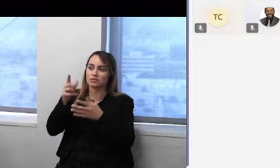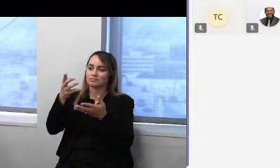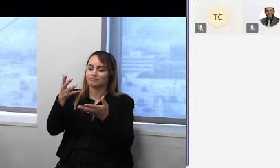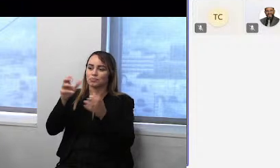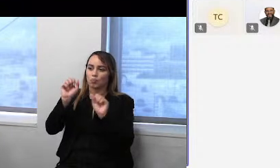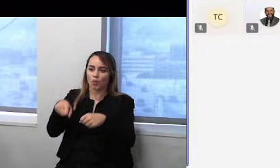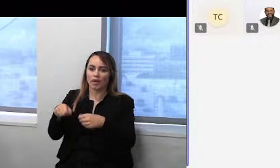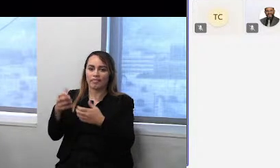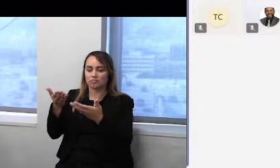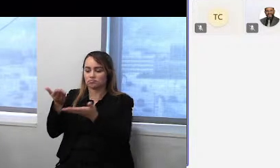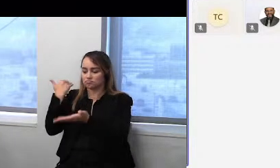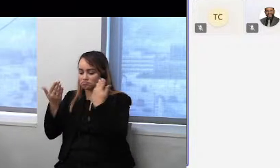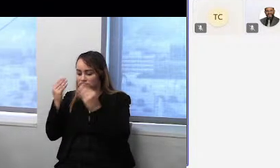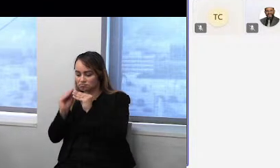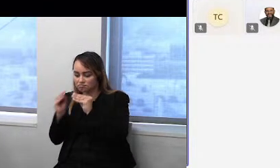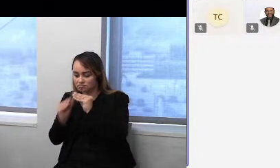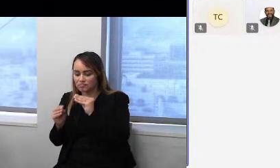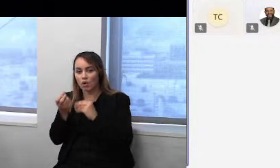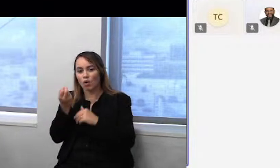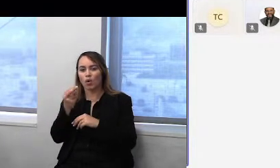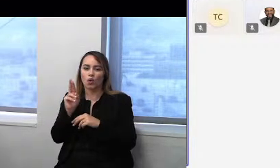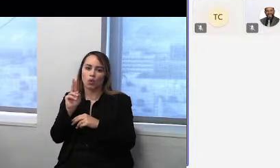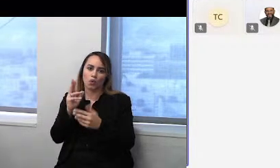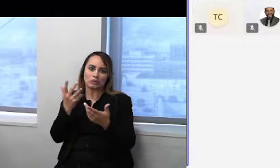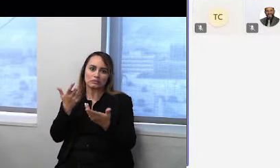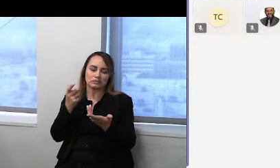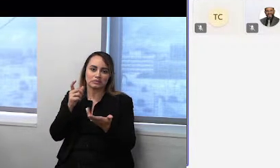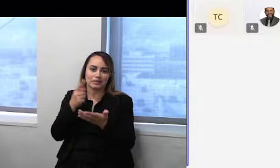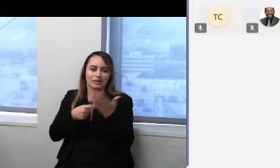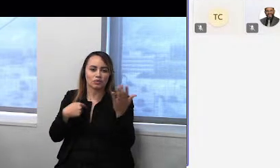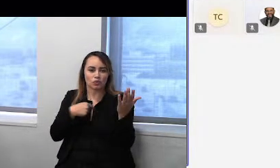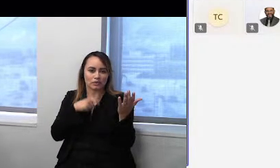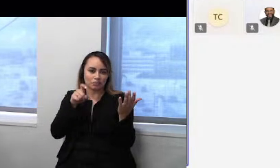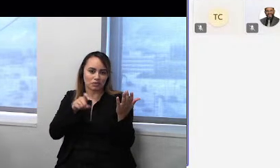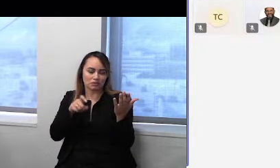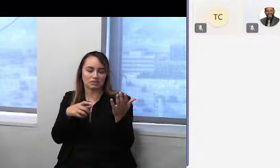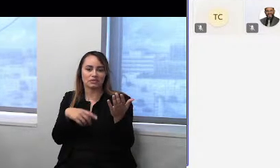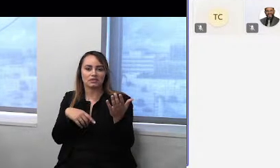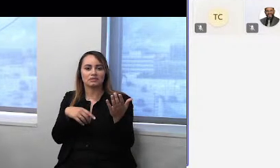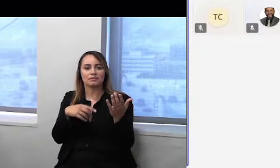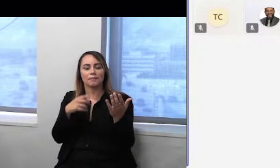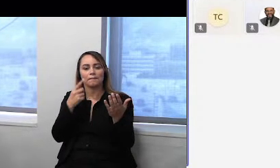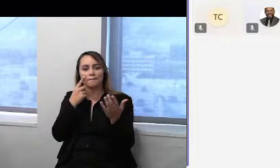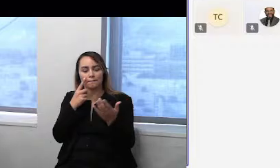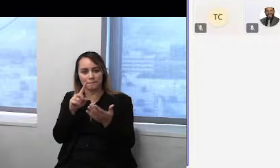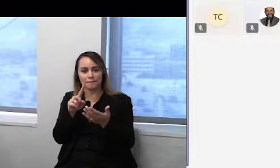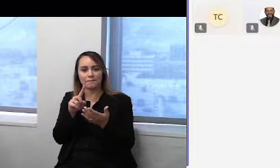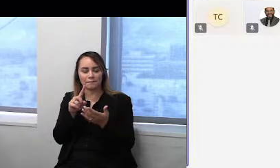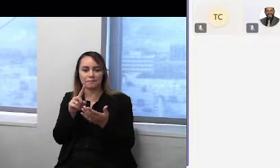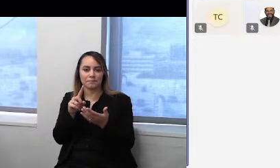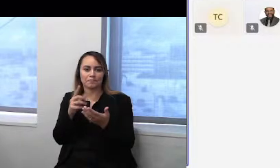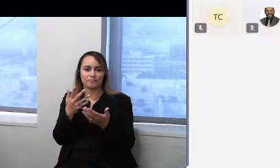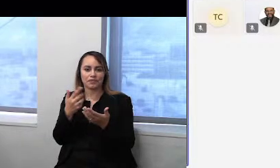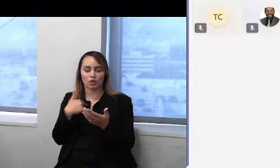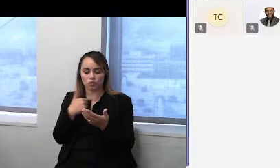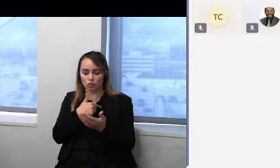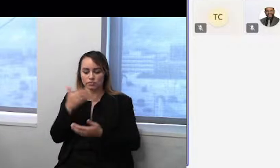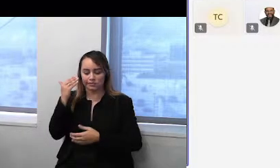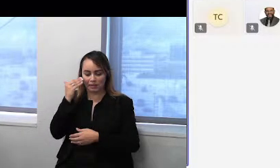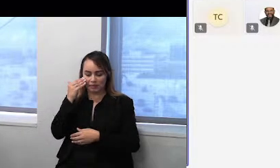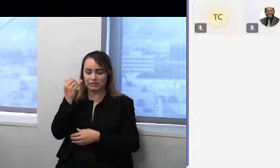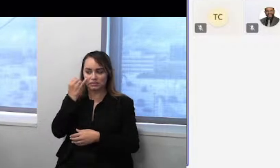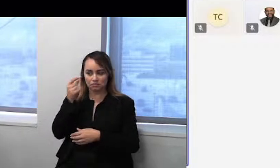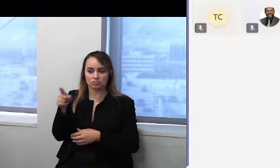necessary updates to ensure the ramp rates are capable of doing what they need to do as we continue